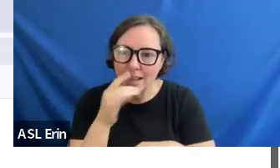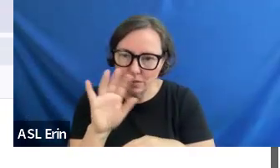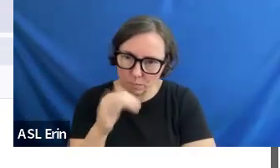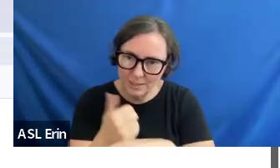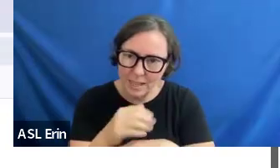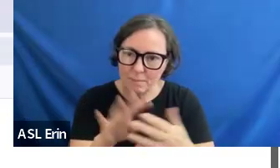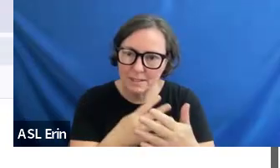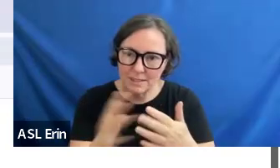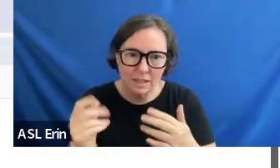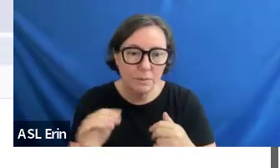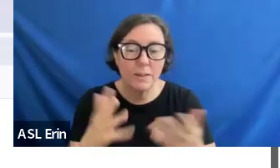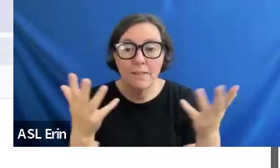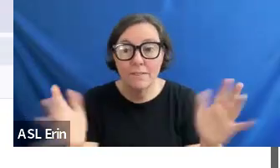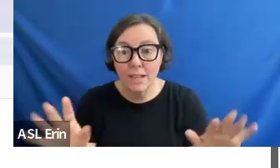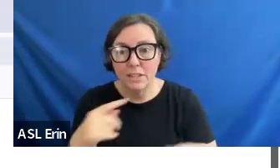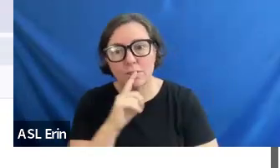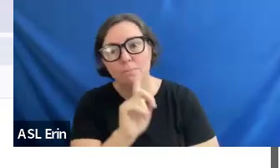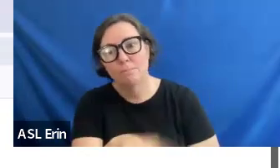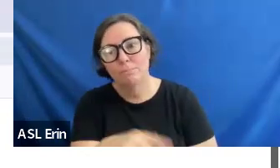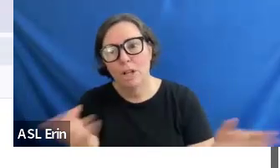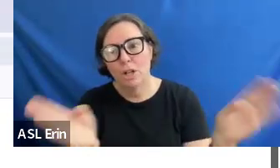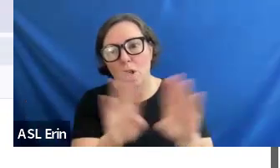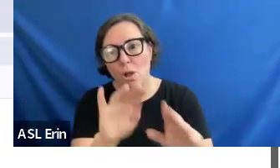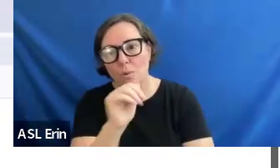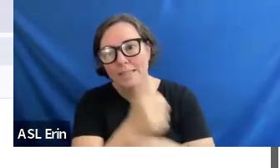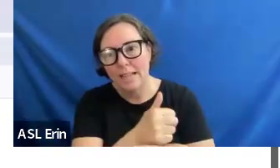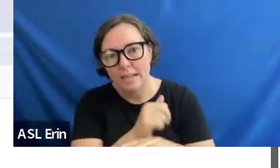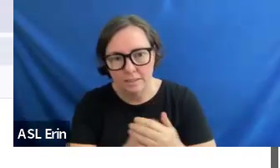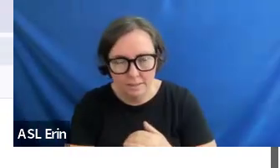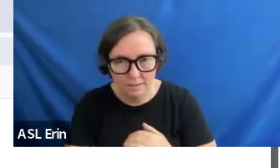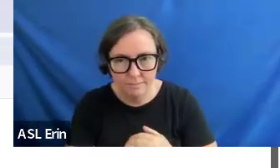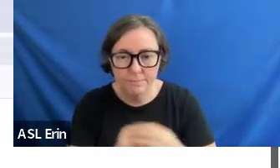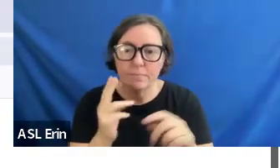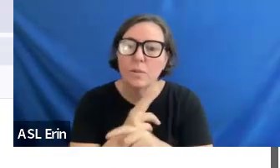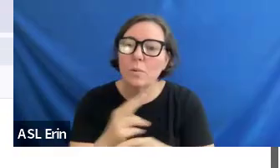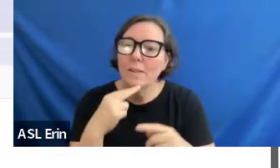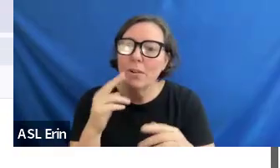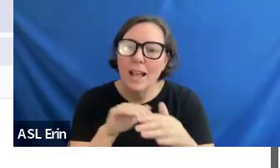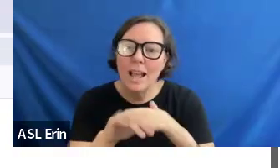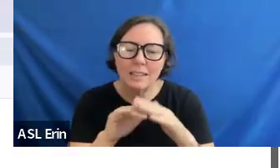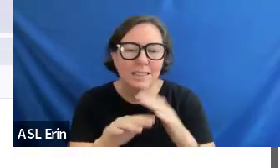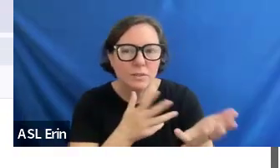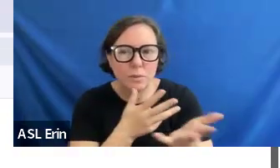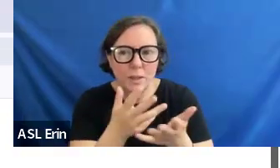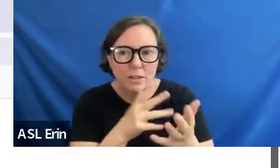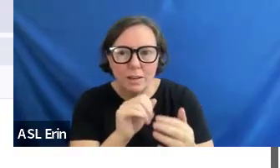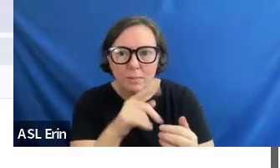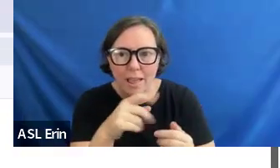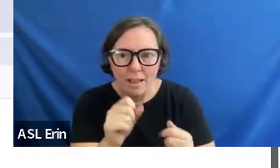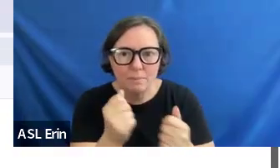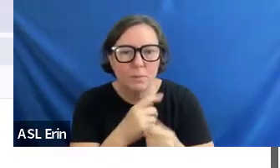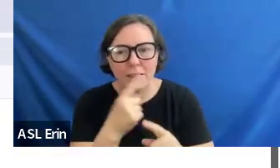say close settings to close the settings window. You can use voice access to interact with apps through familiar commands